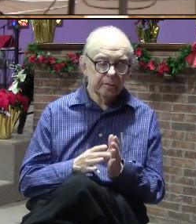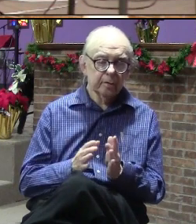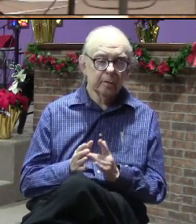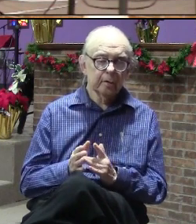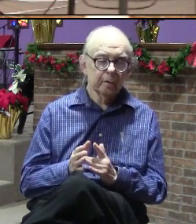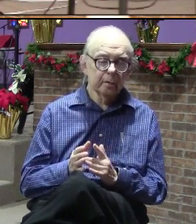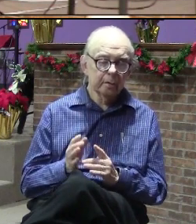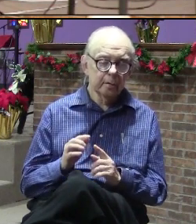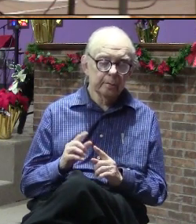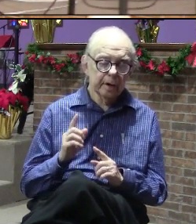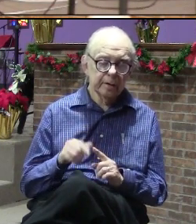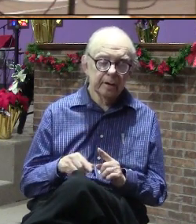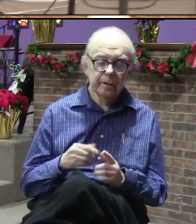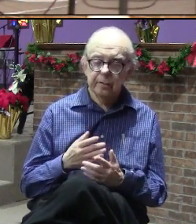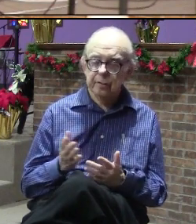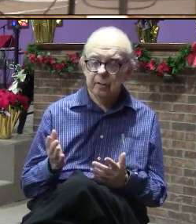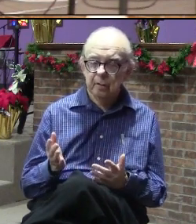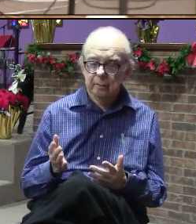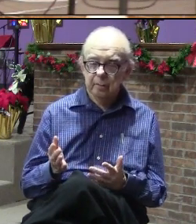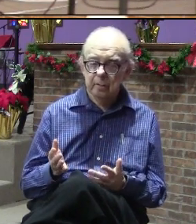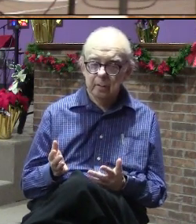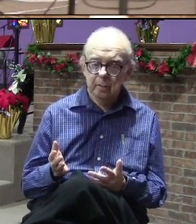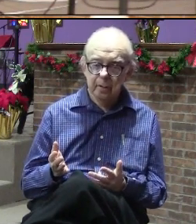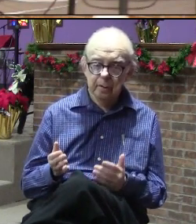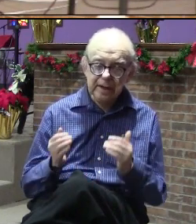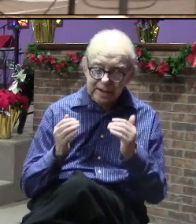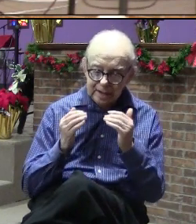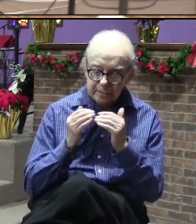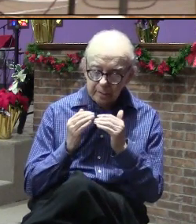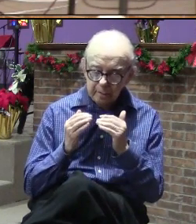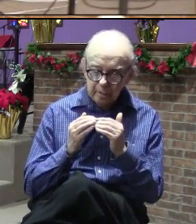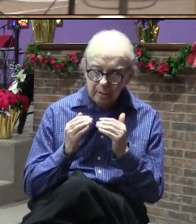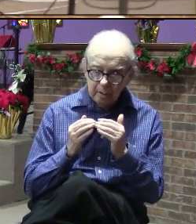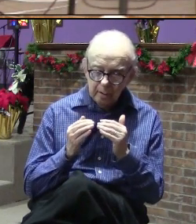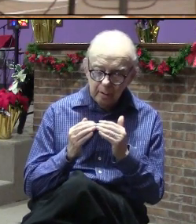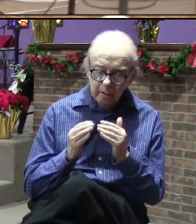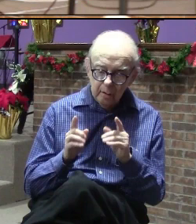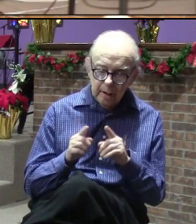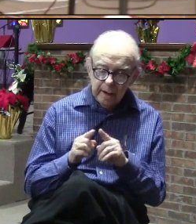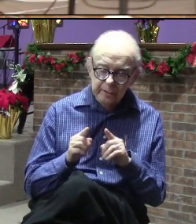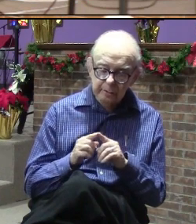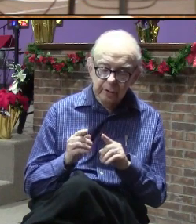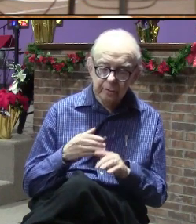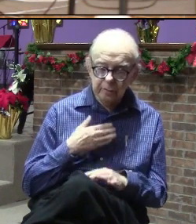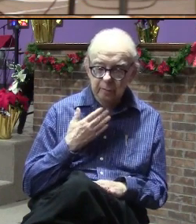But can I tell you something? It's equally as much